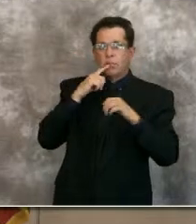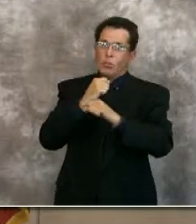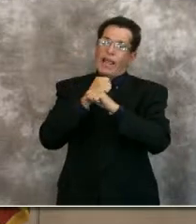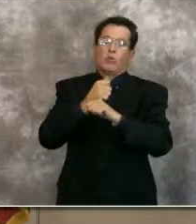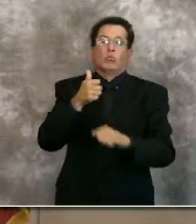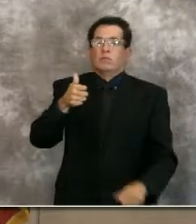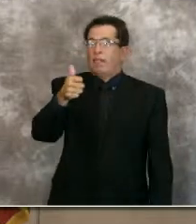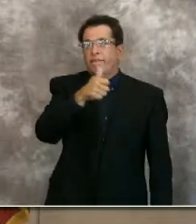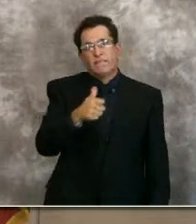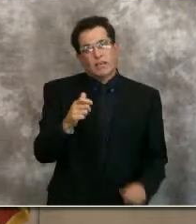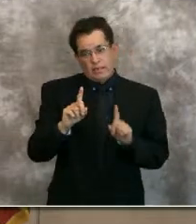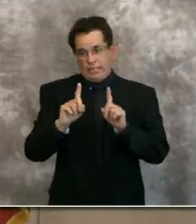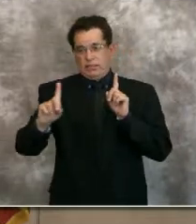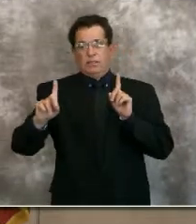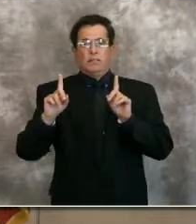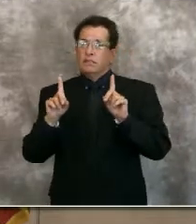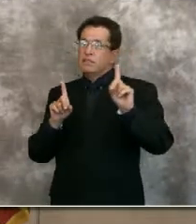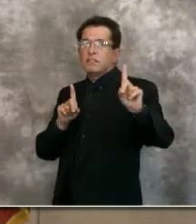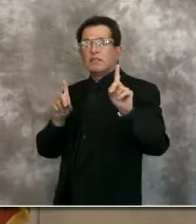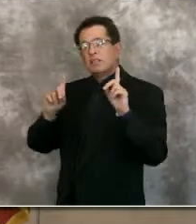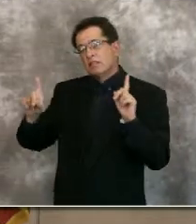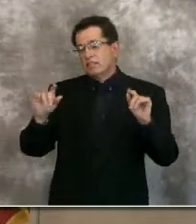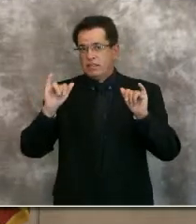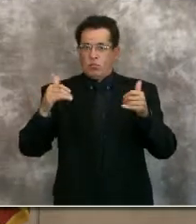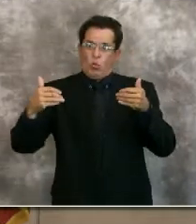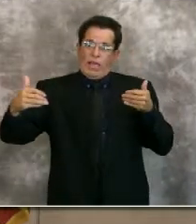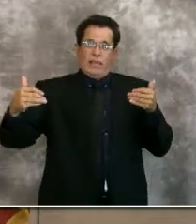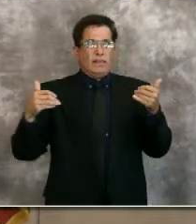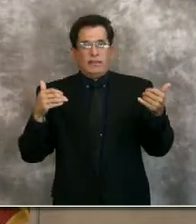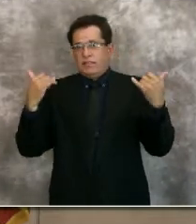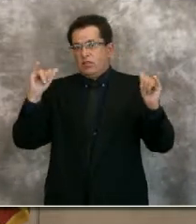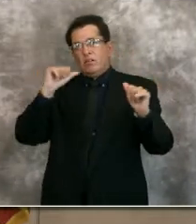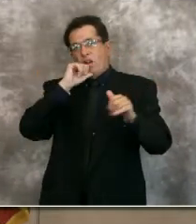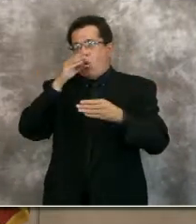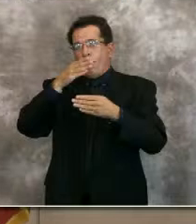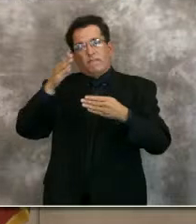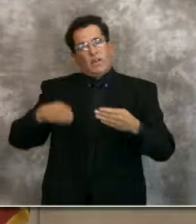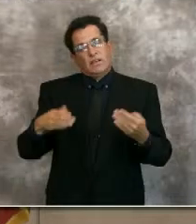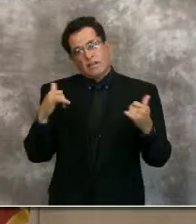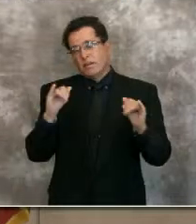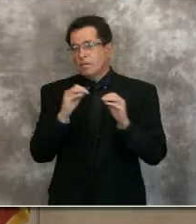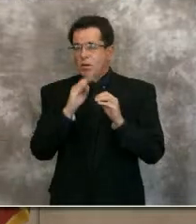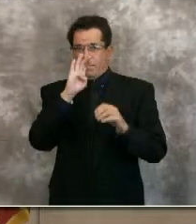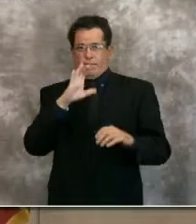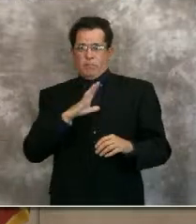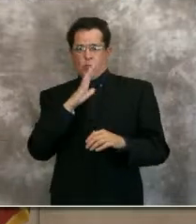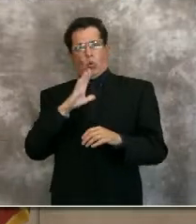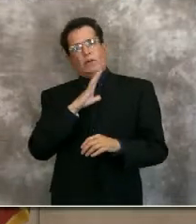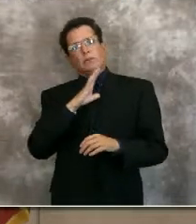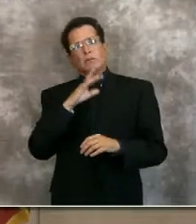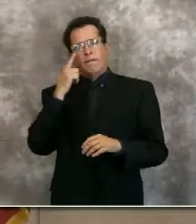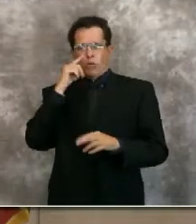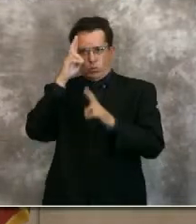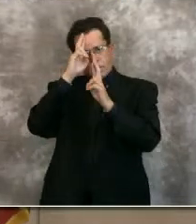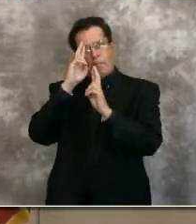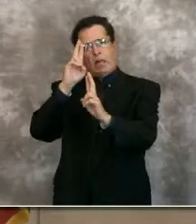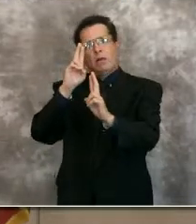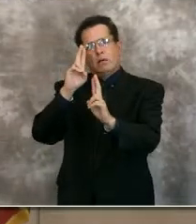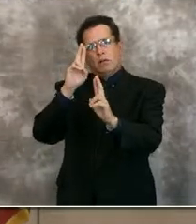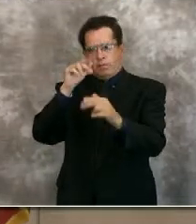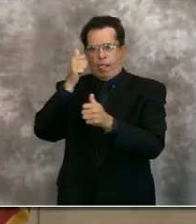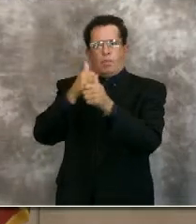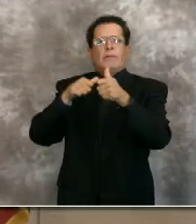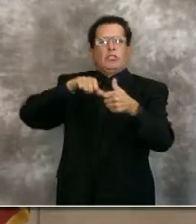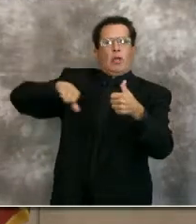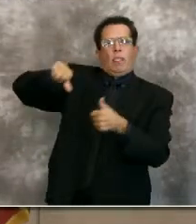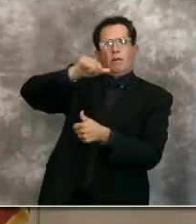maintain that physical distance of at least 6 feet. And again, just be courteous and try to, help